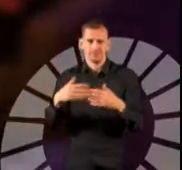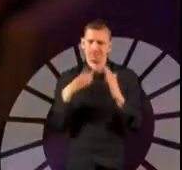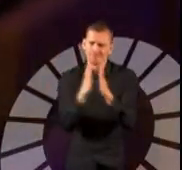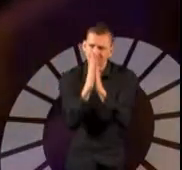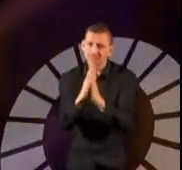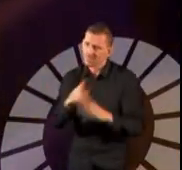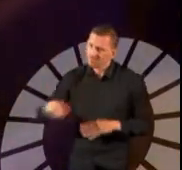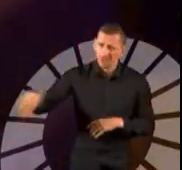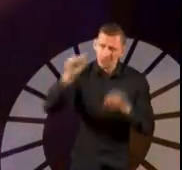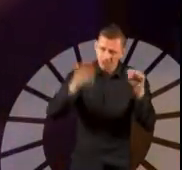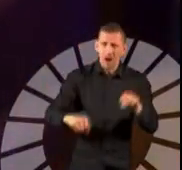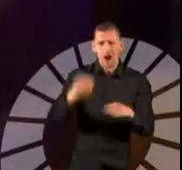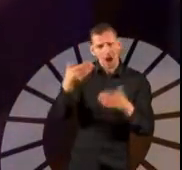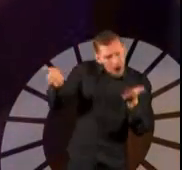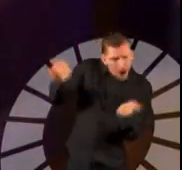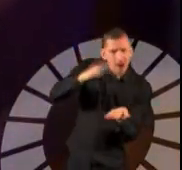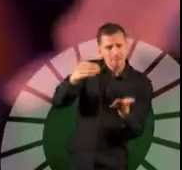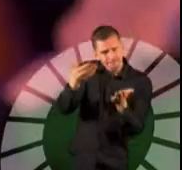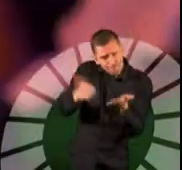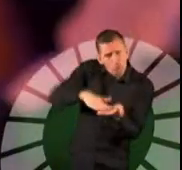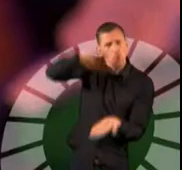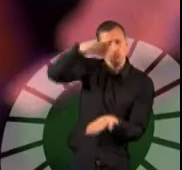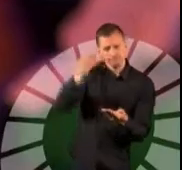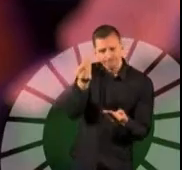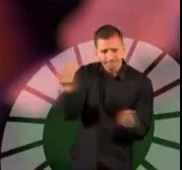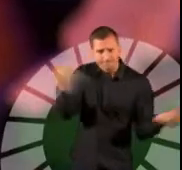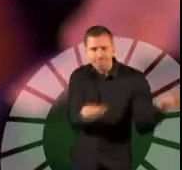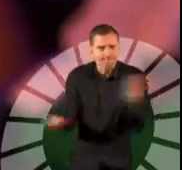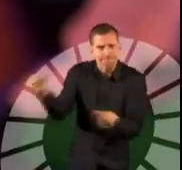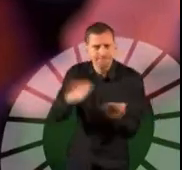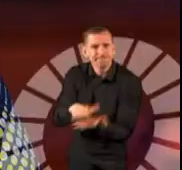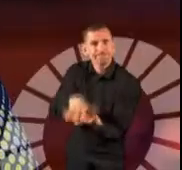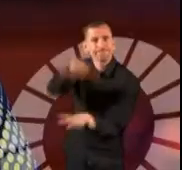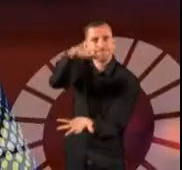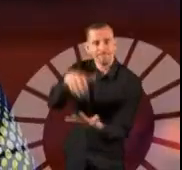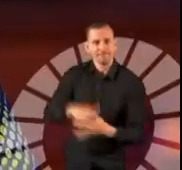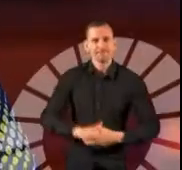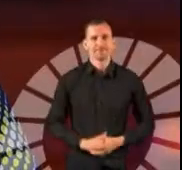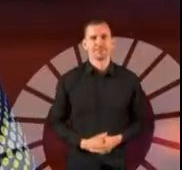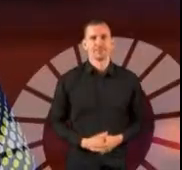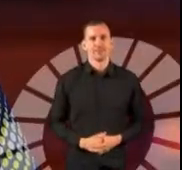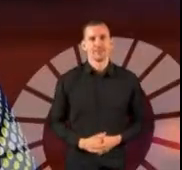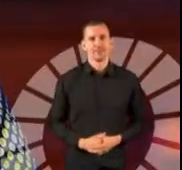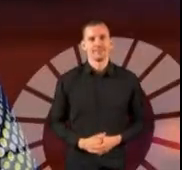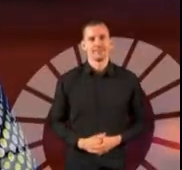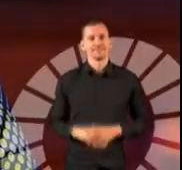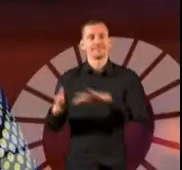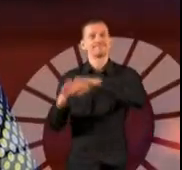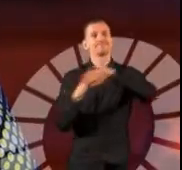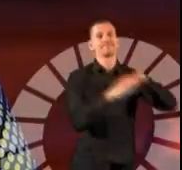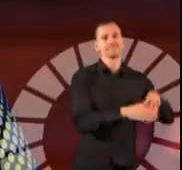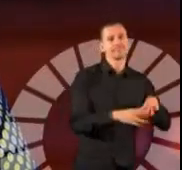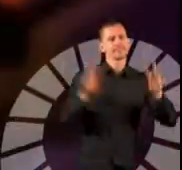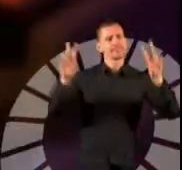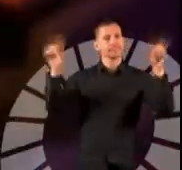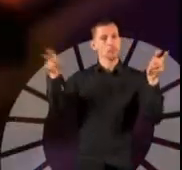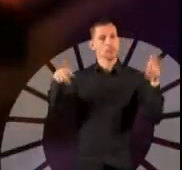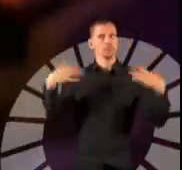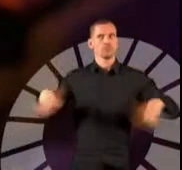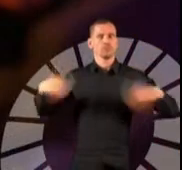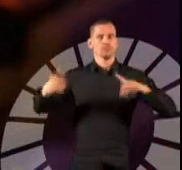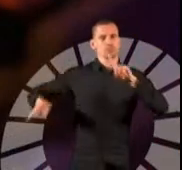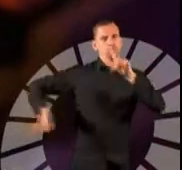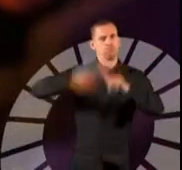other commitments in terms of education. I'd like to go back over one point, a point which was raised and which is very